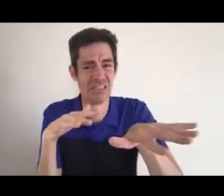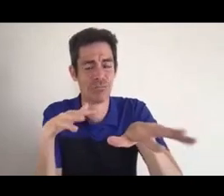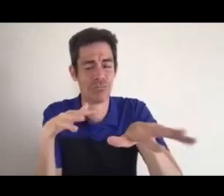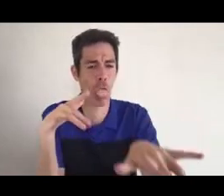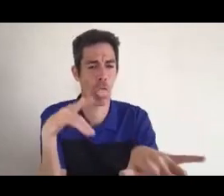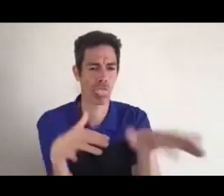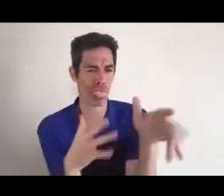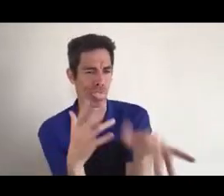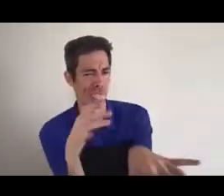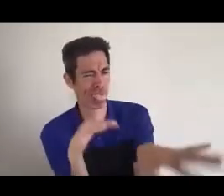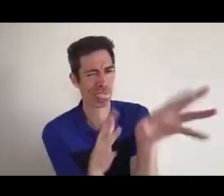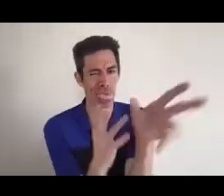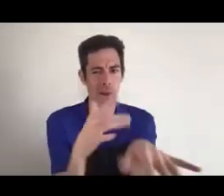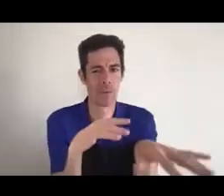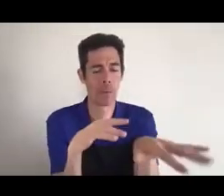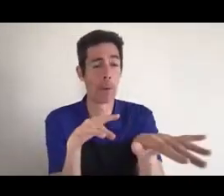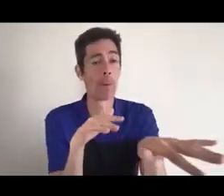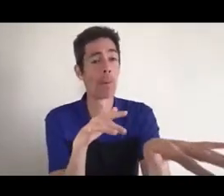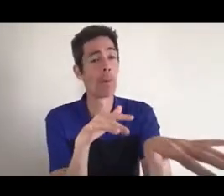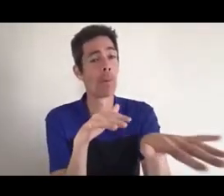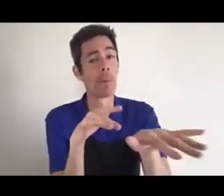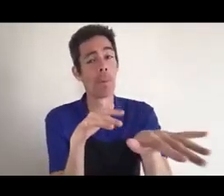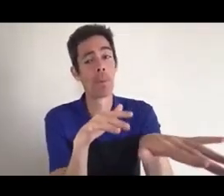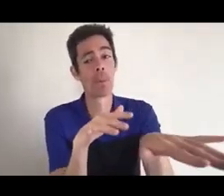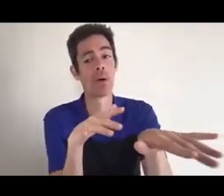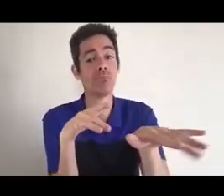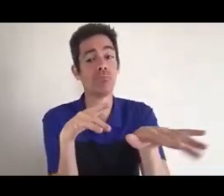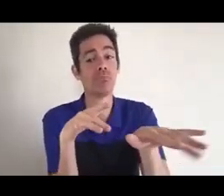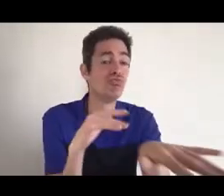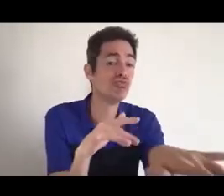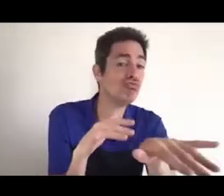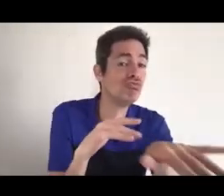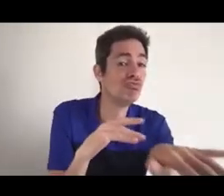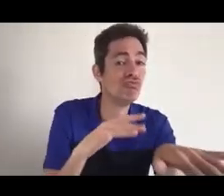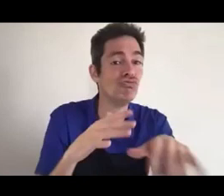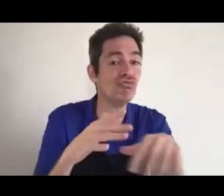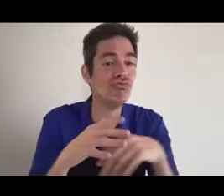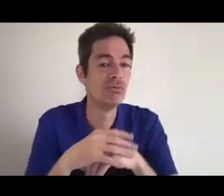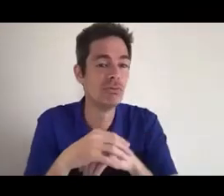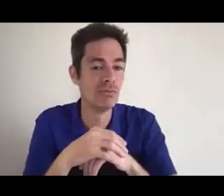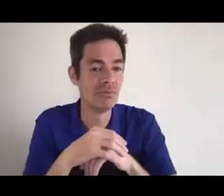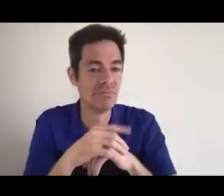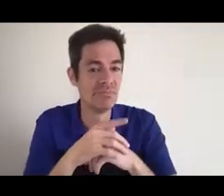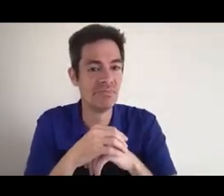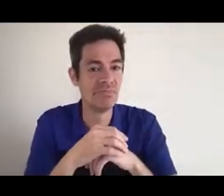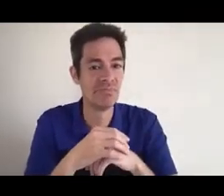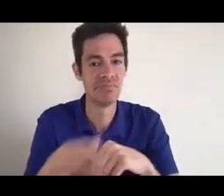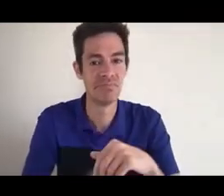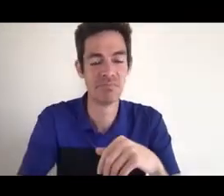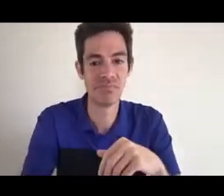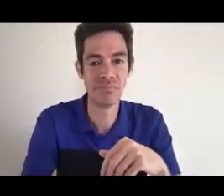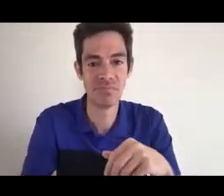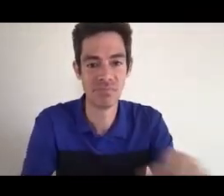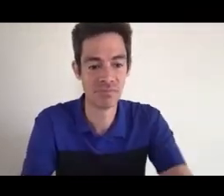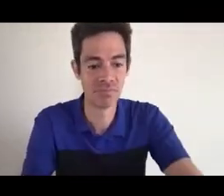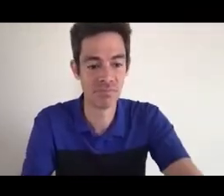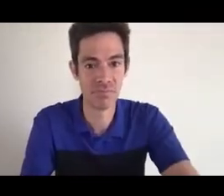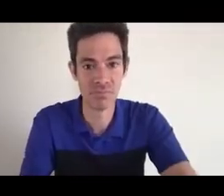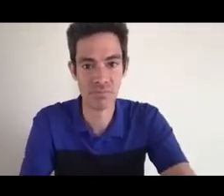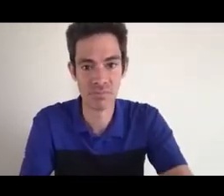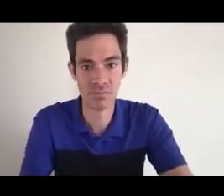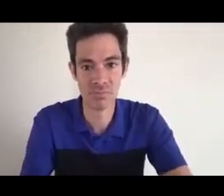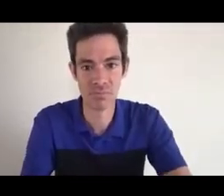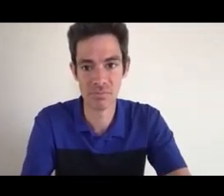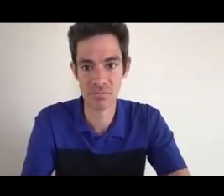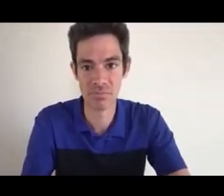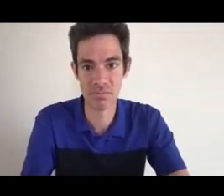land. You can show the intensity and whether it's moving with your tongue out,